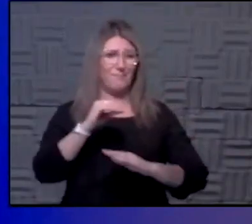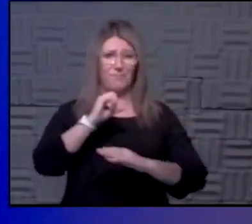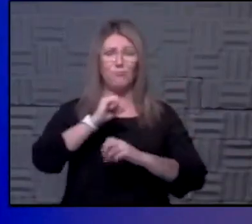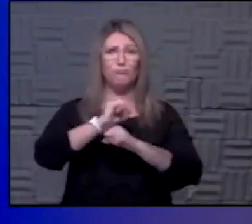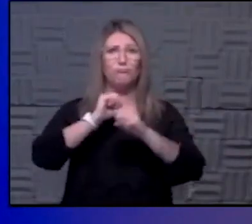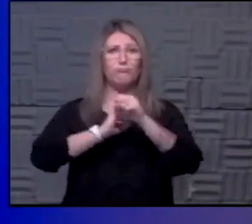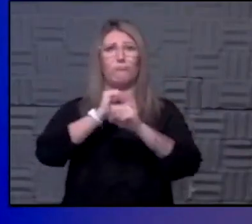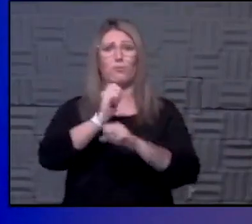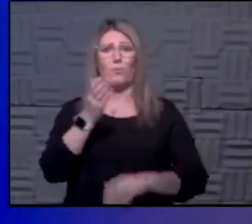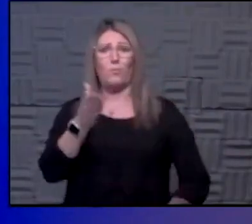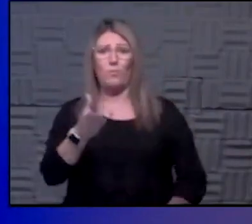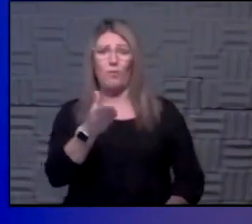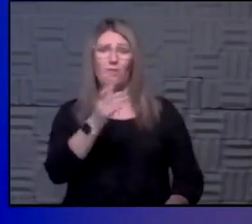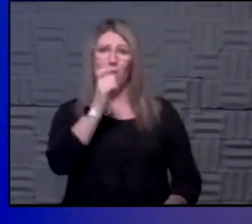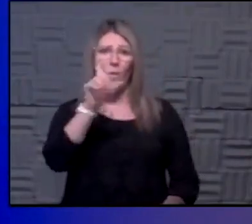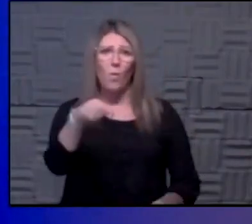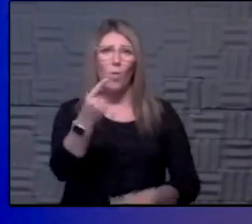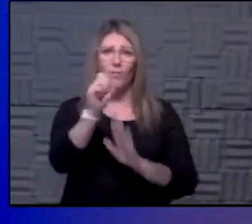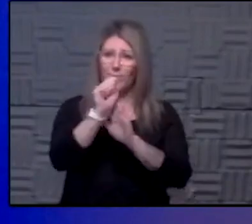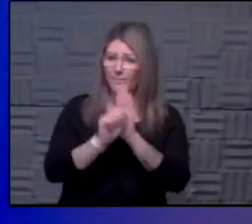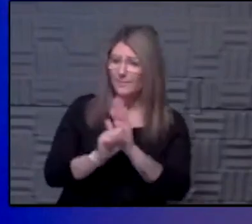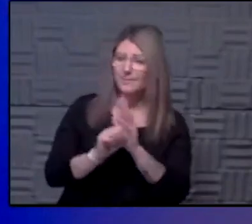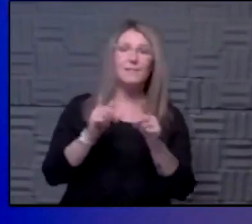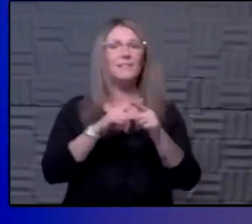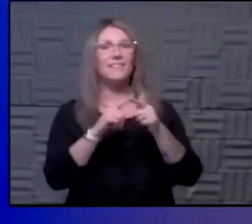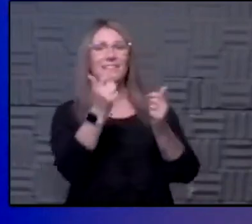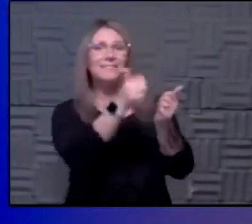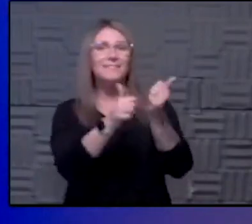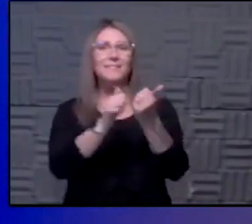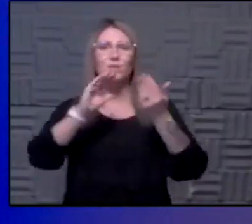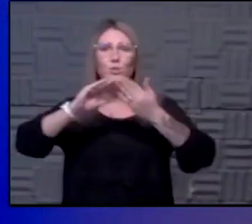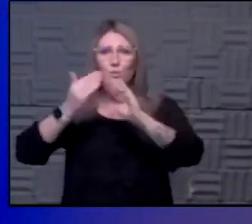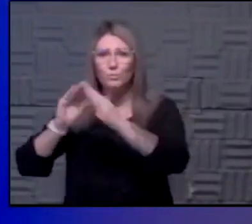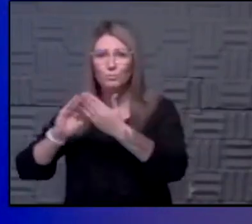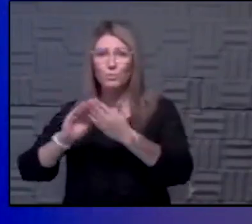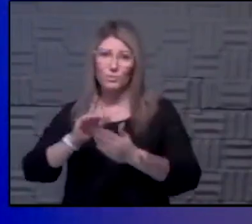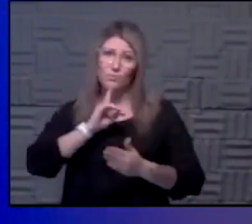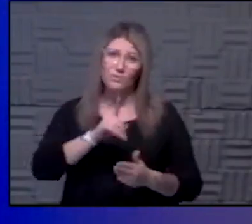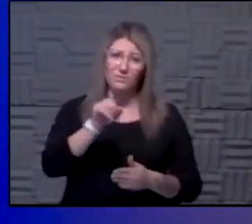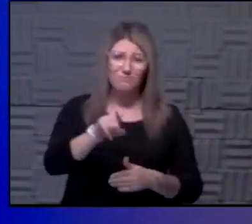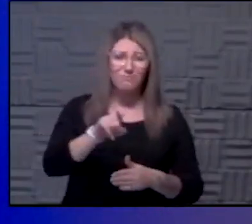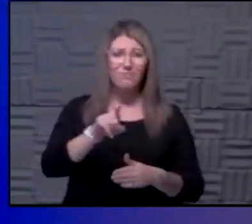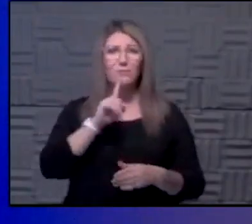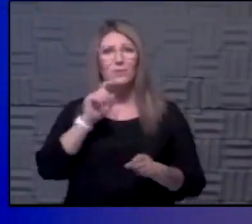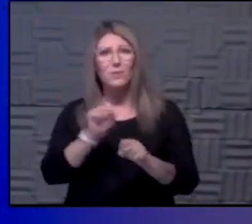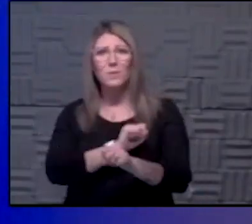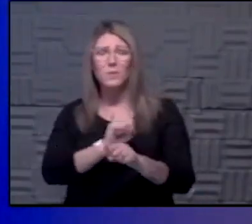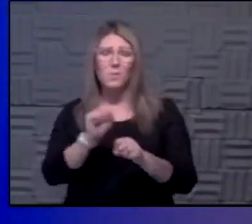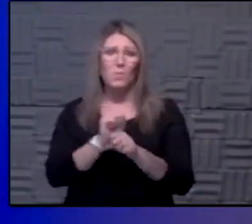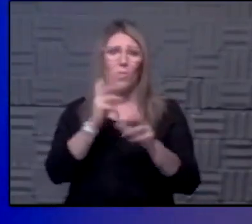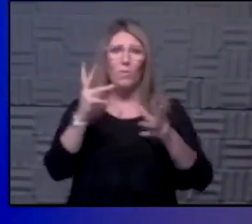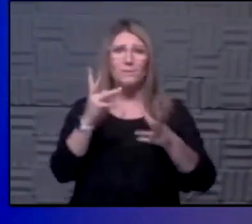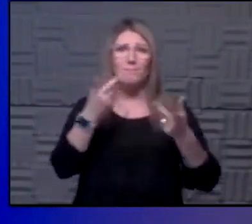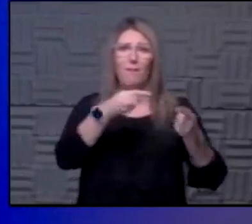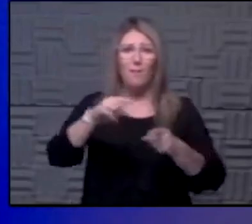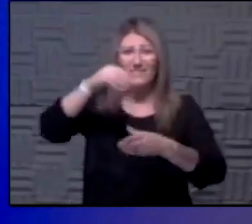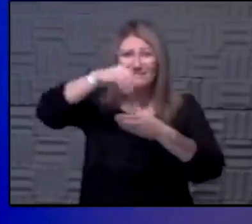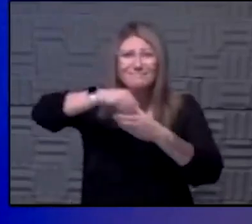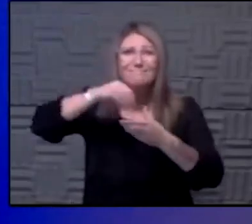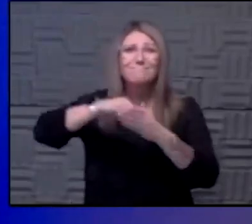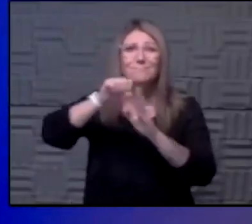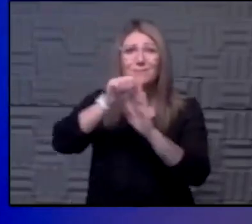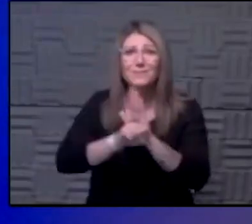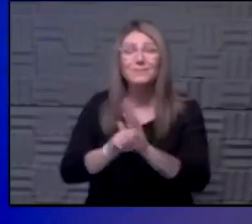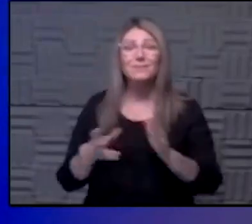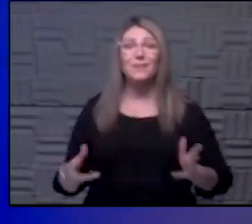not only from the states, but then into every community in the state. I think we really have to work on our infrastructure for public health. We saw